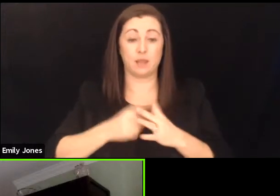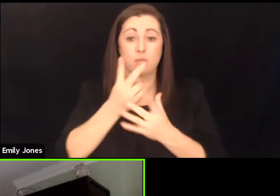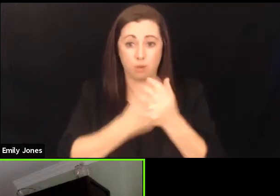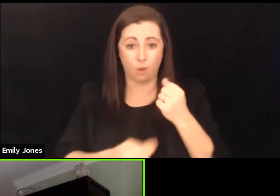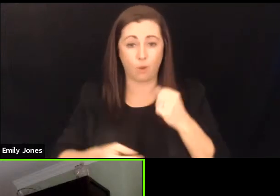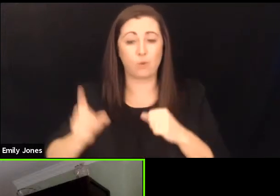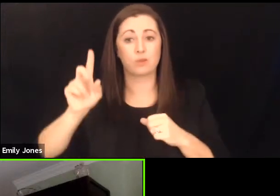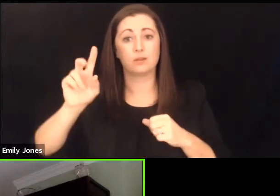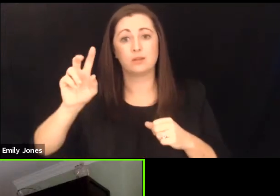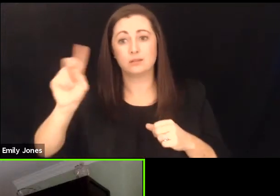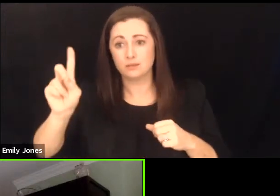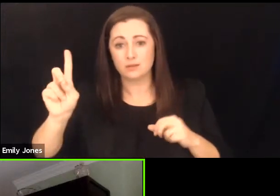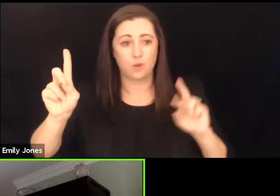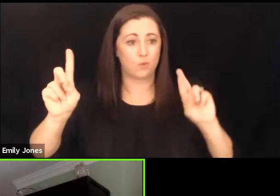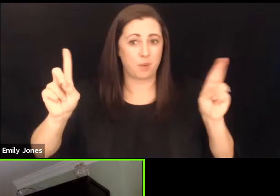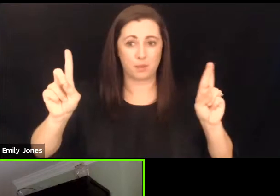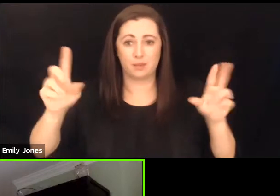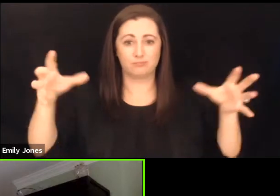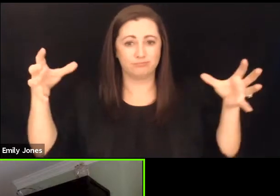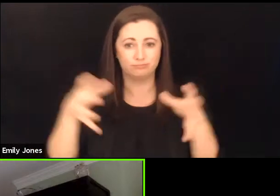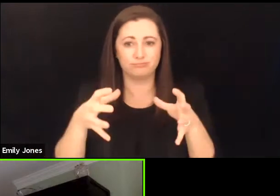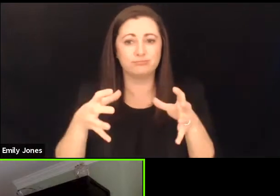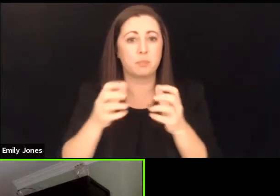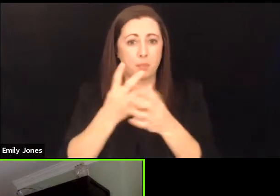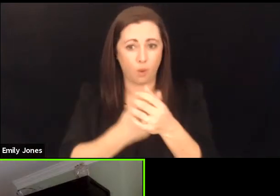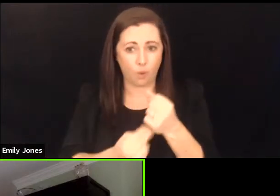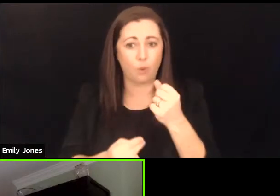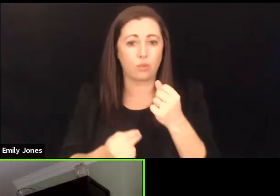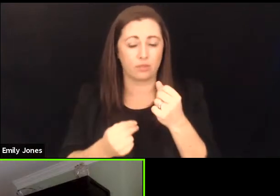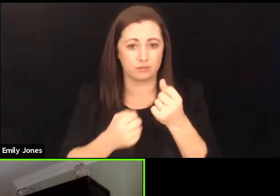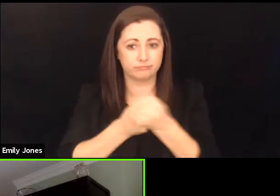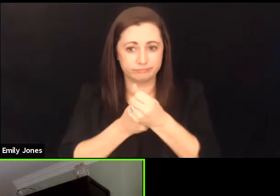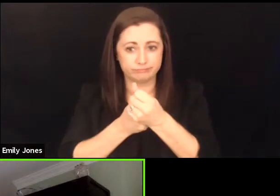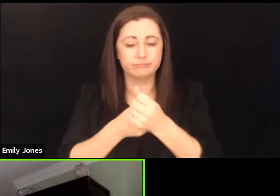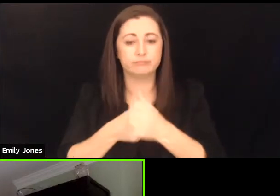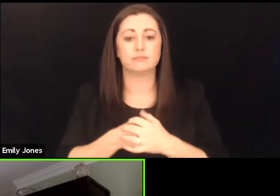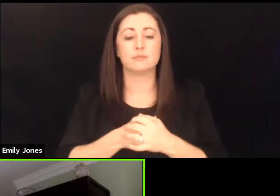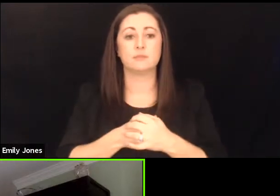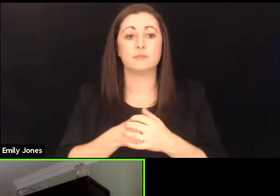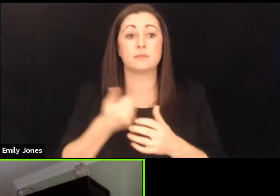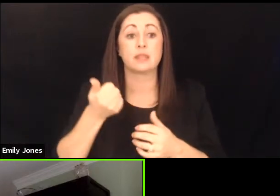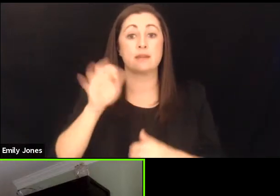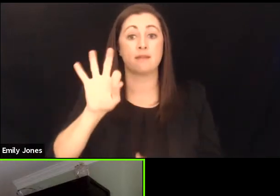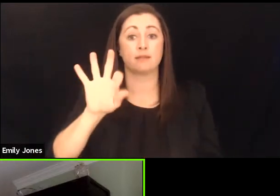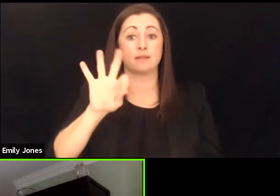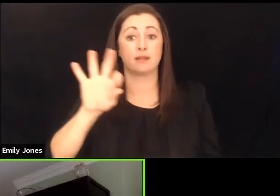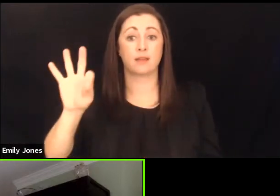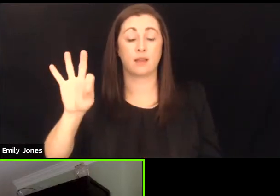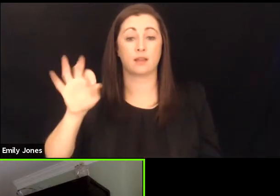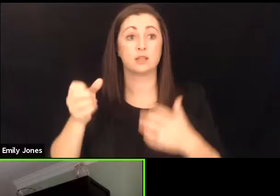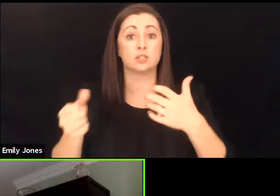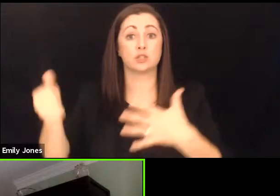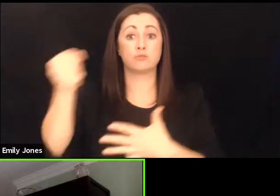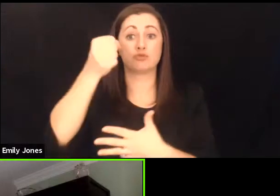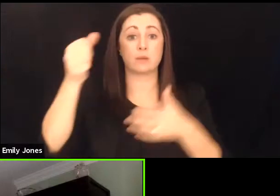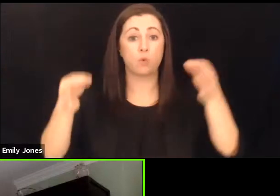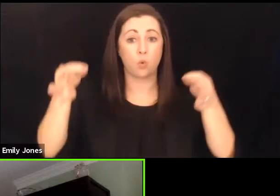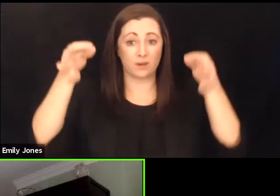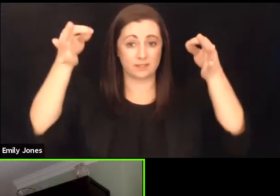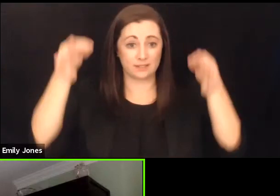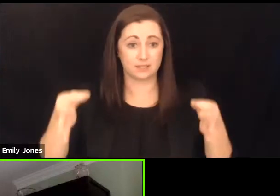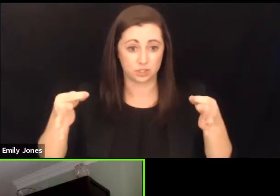from the very beginning. We then, because of the Supreme Court decision in 1999, the Sutton